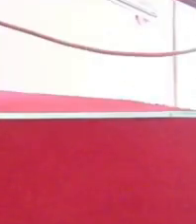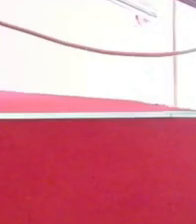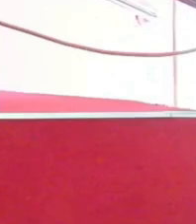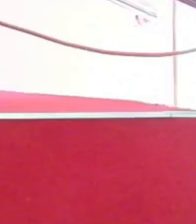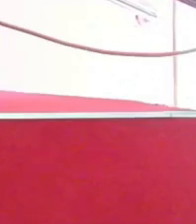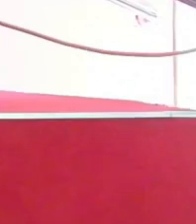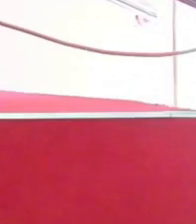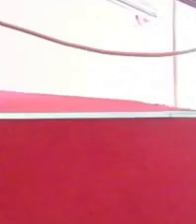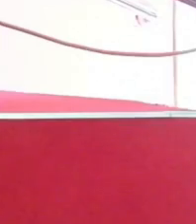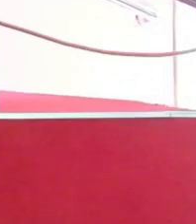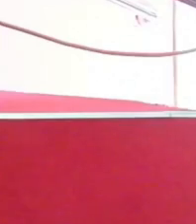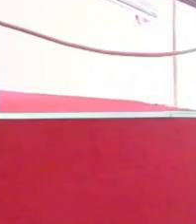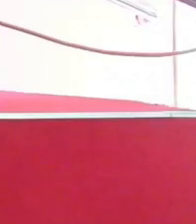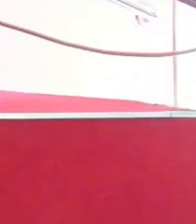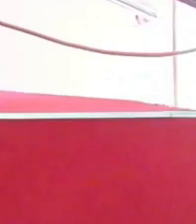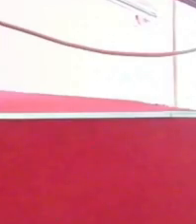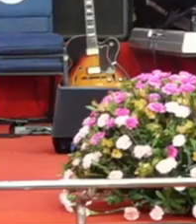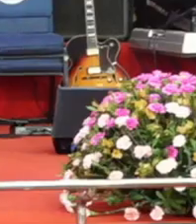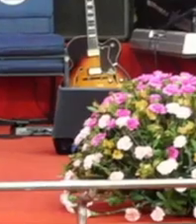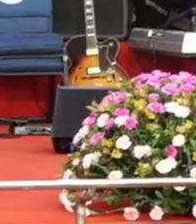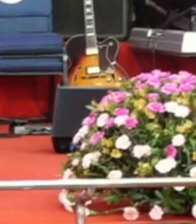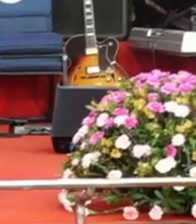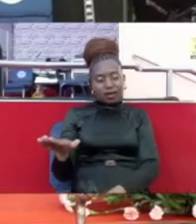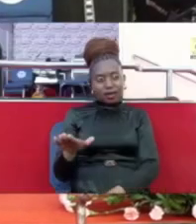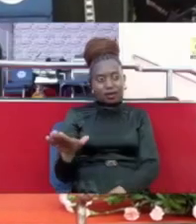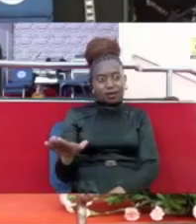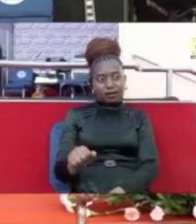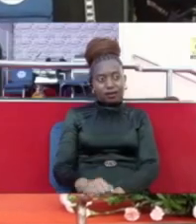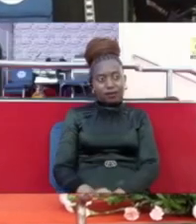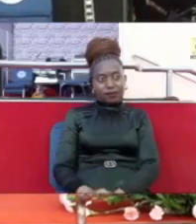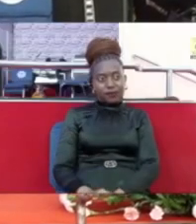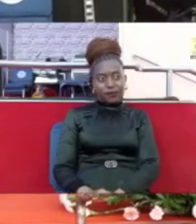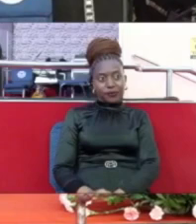And of the poorest areas,